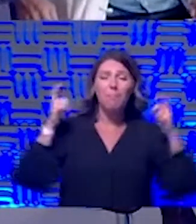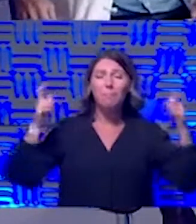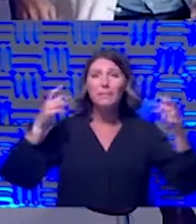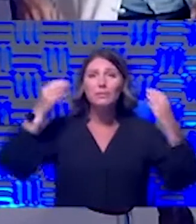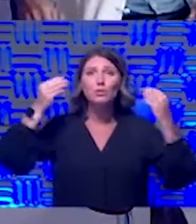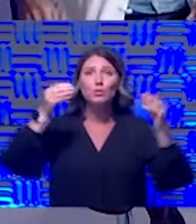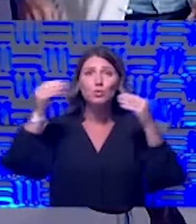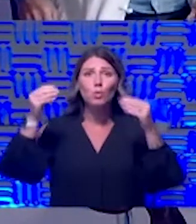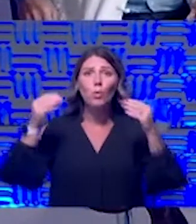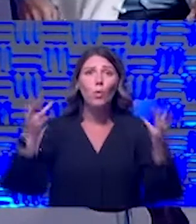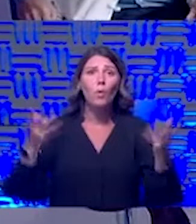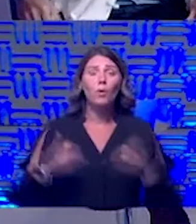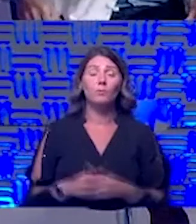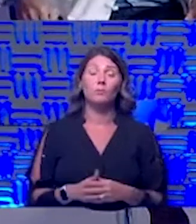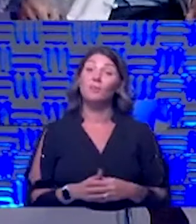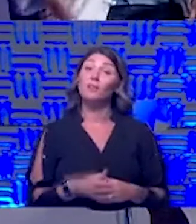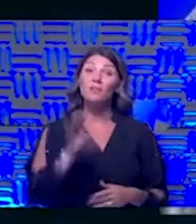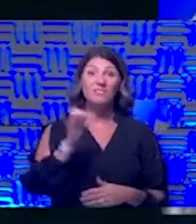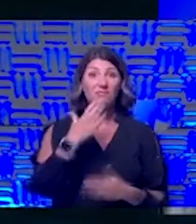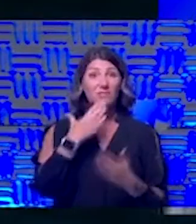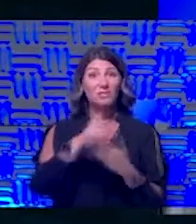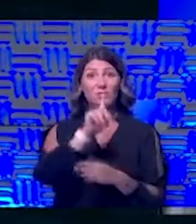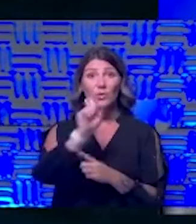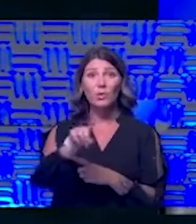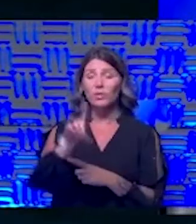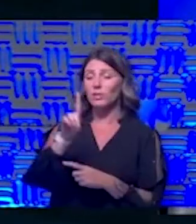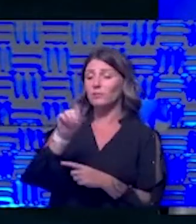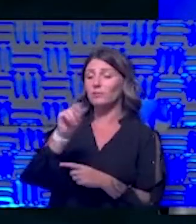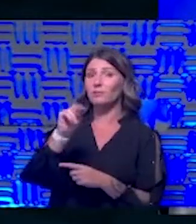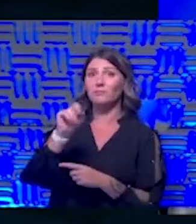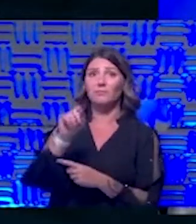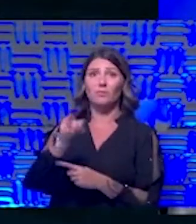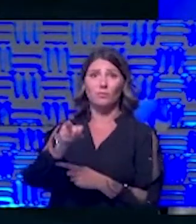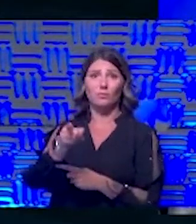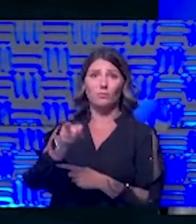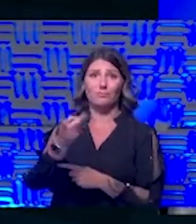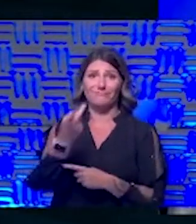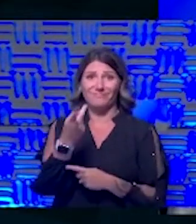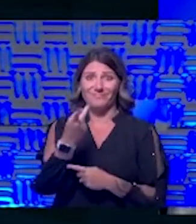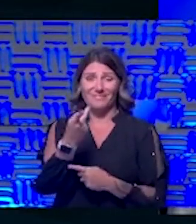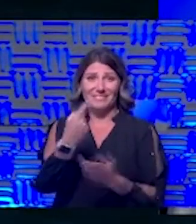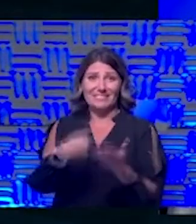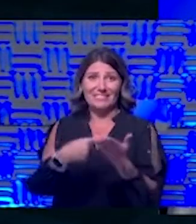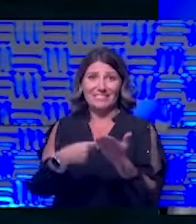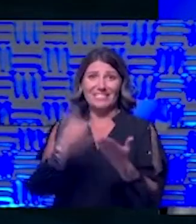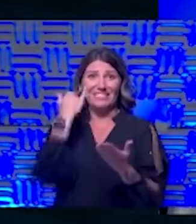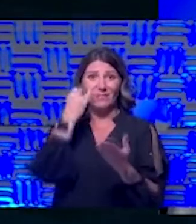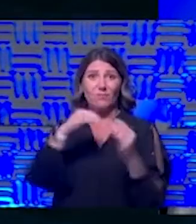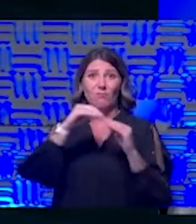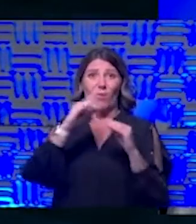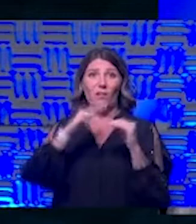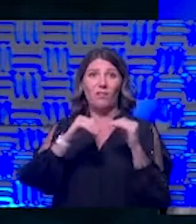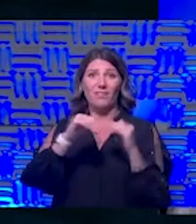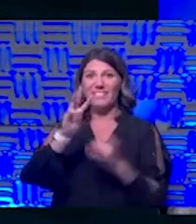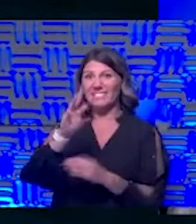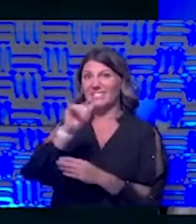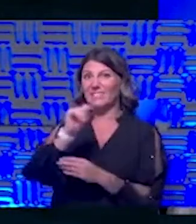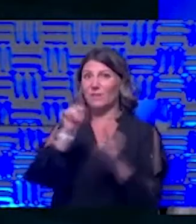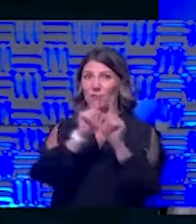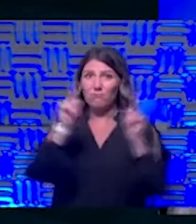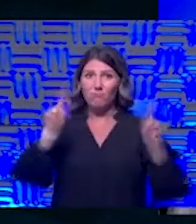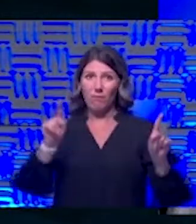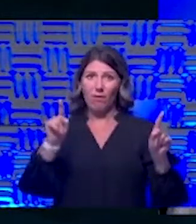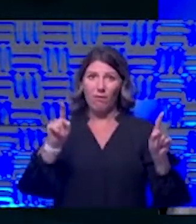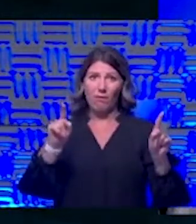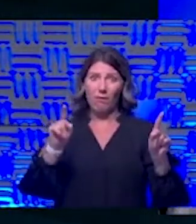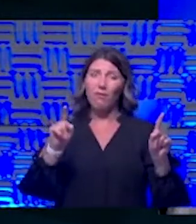questions. And Dana, I think you and I have spoken a lot about if you're outside and you're more than 6 feet away from folks, you're in pretty good shape. It's hard to spread the